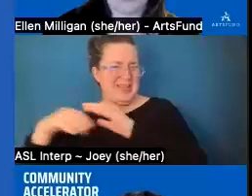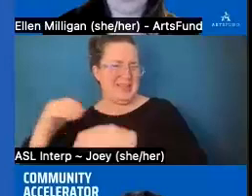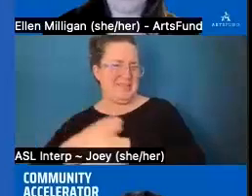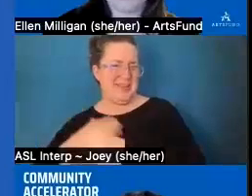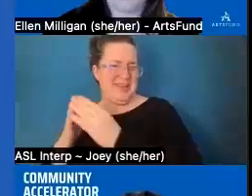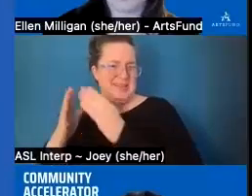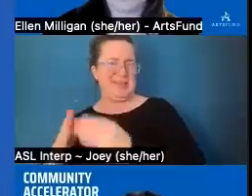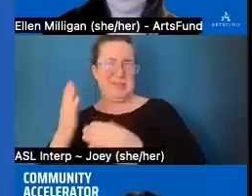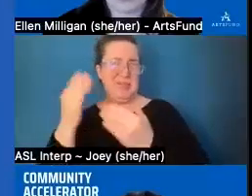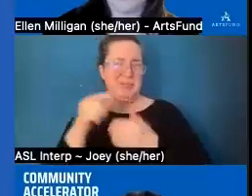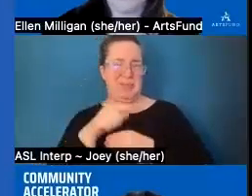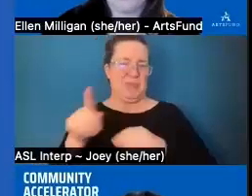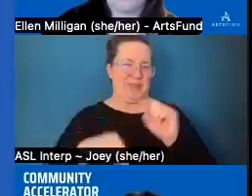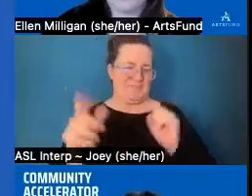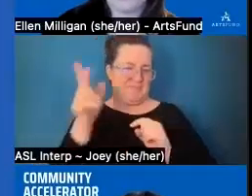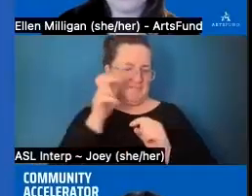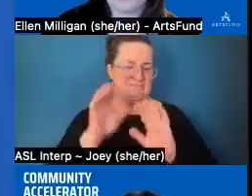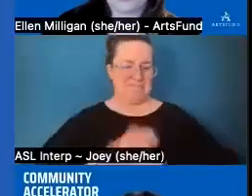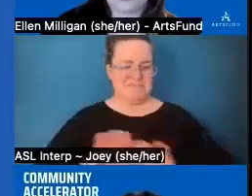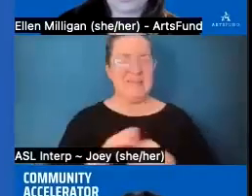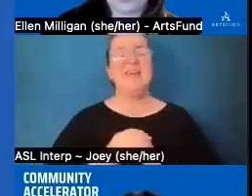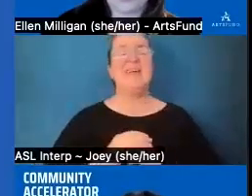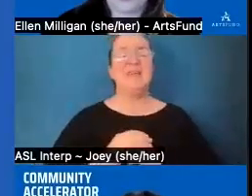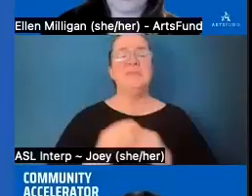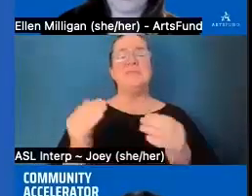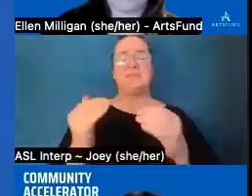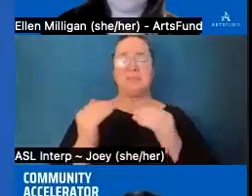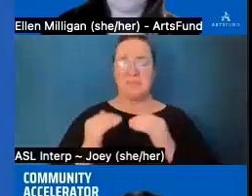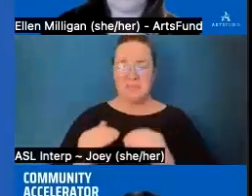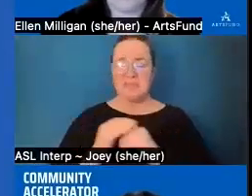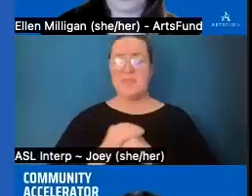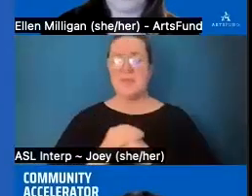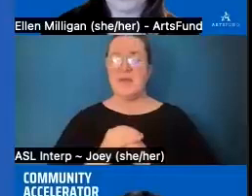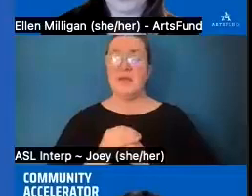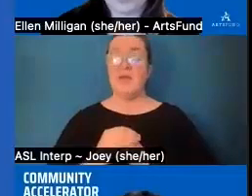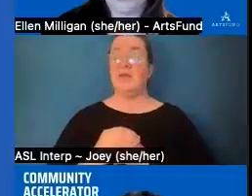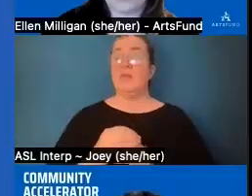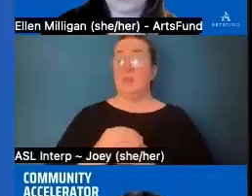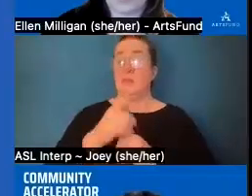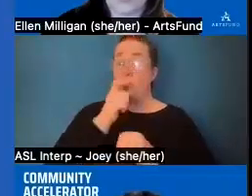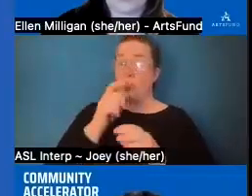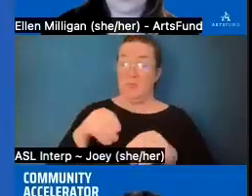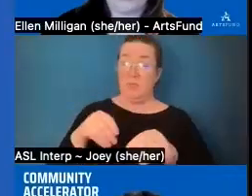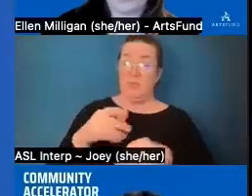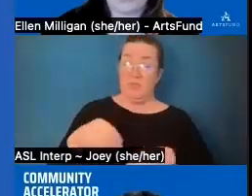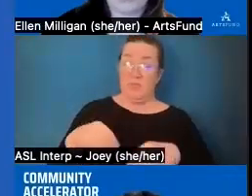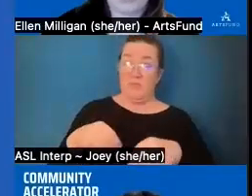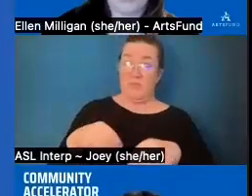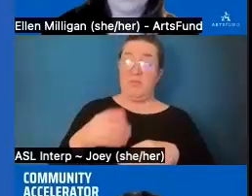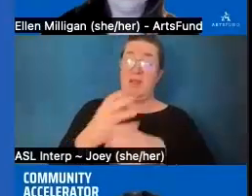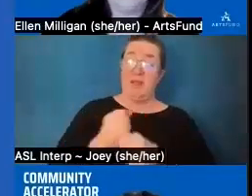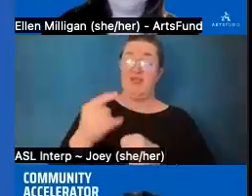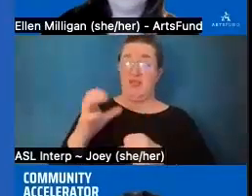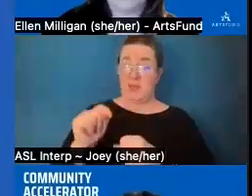meet the requirements of this program, and organizations that received Community Accelerator Grant funding last year are welcome to apply